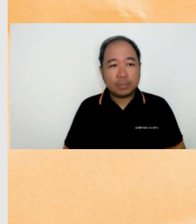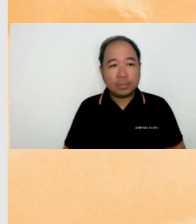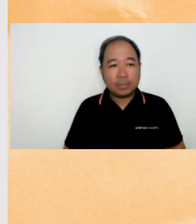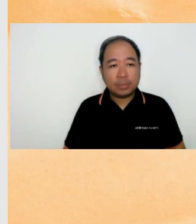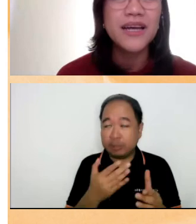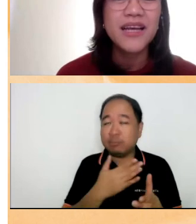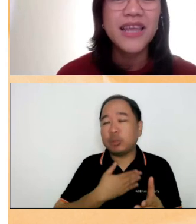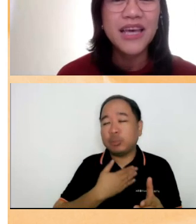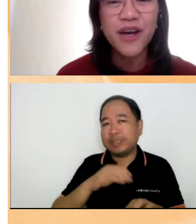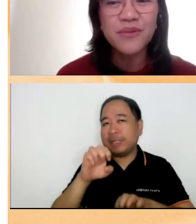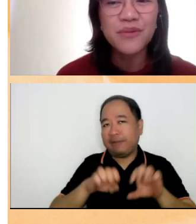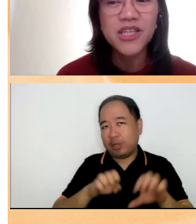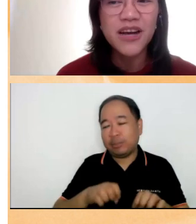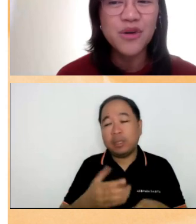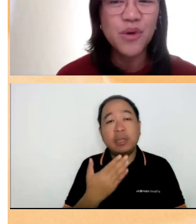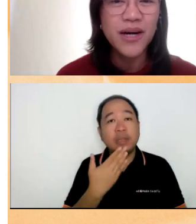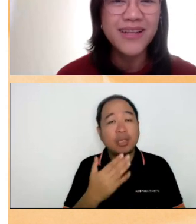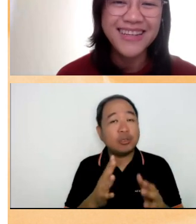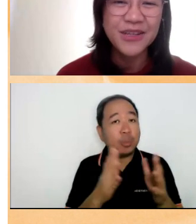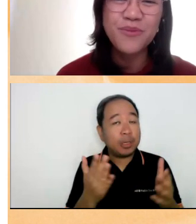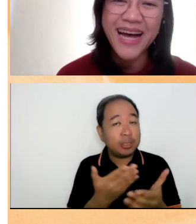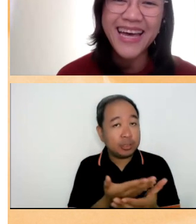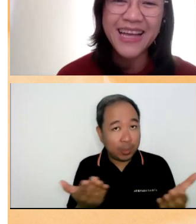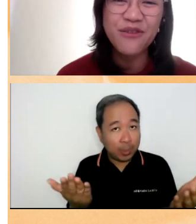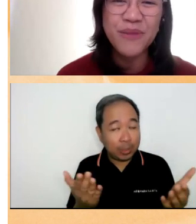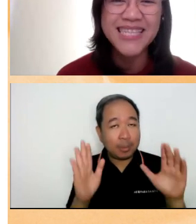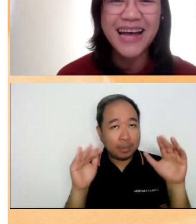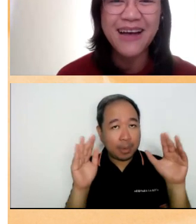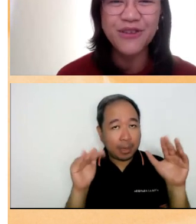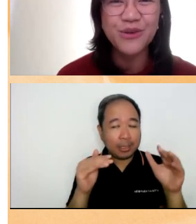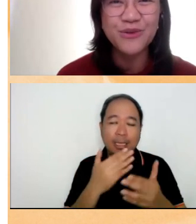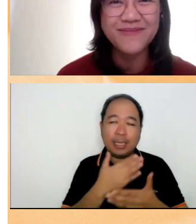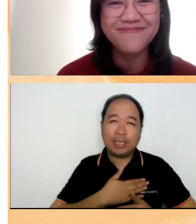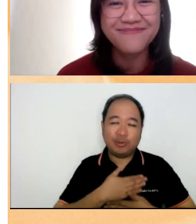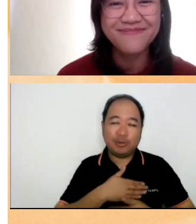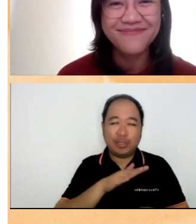Thank you very much, everyone. Goodbye and have a pleasant afternoon.